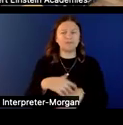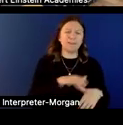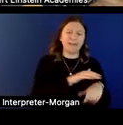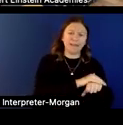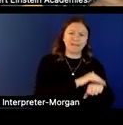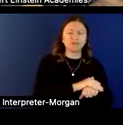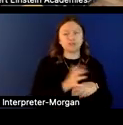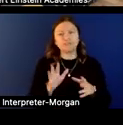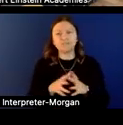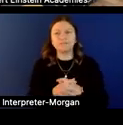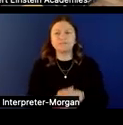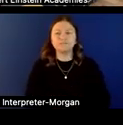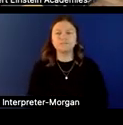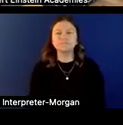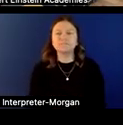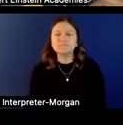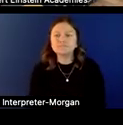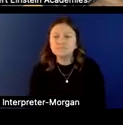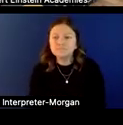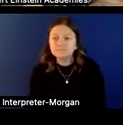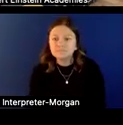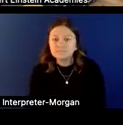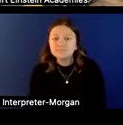Ich heiße would be the same, means the same.